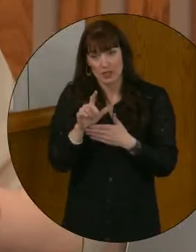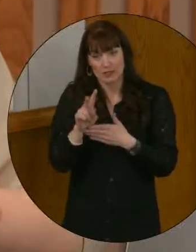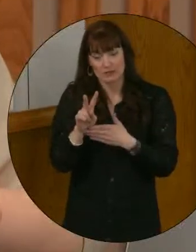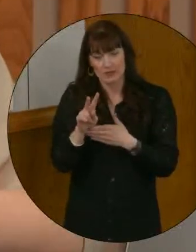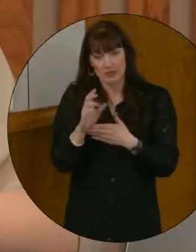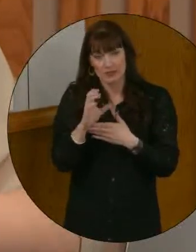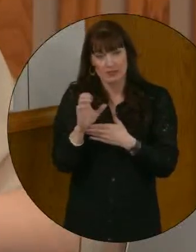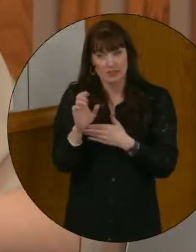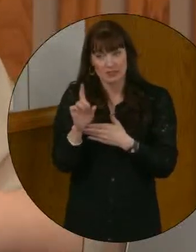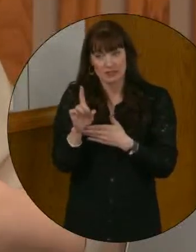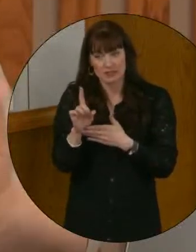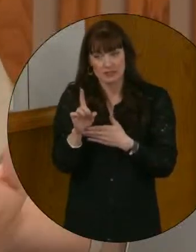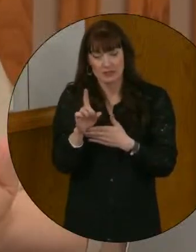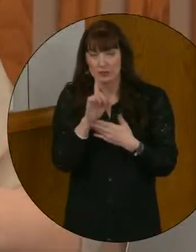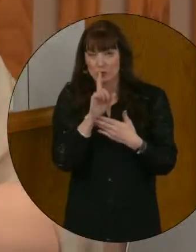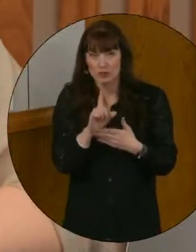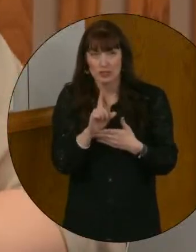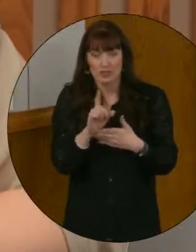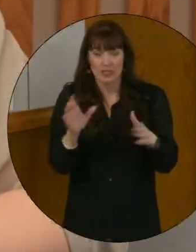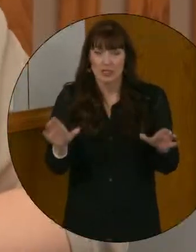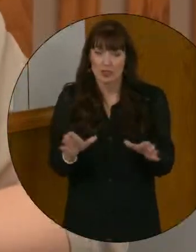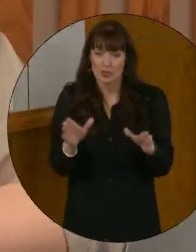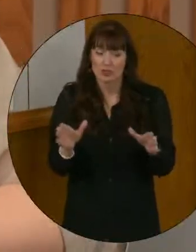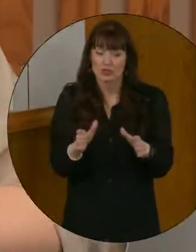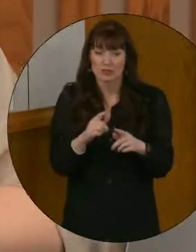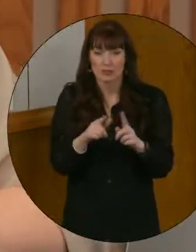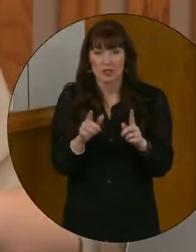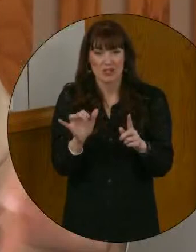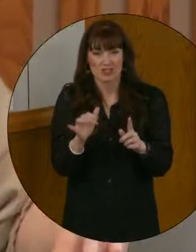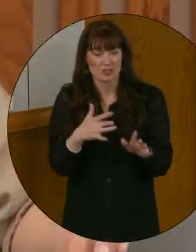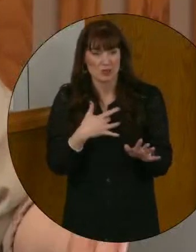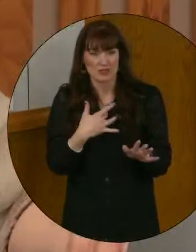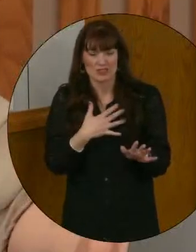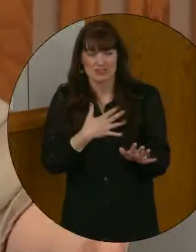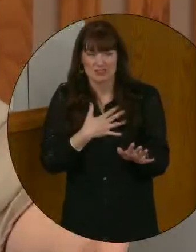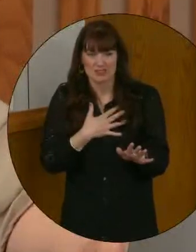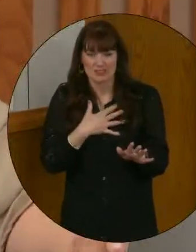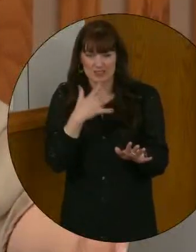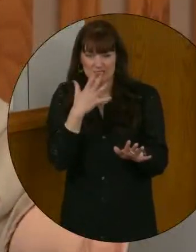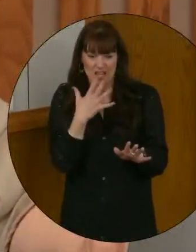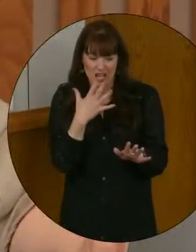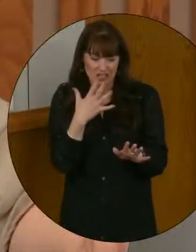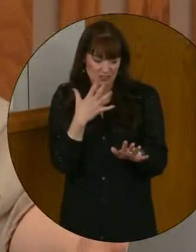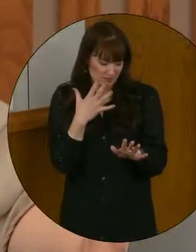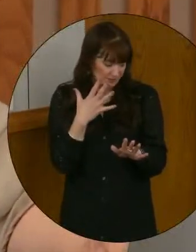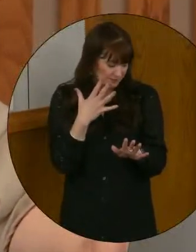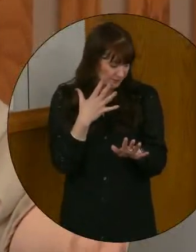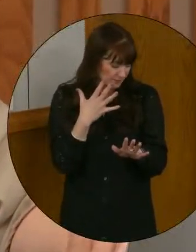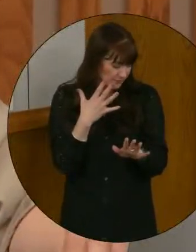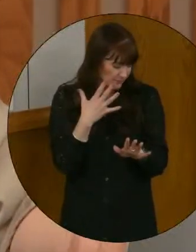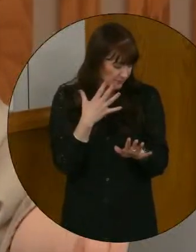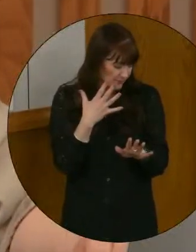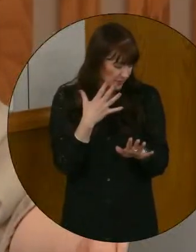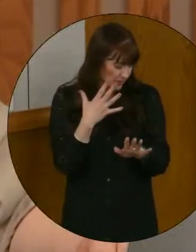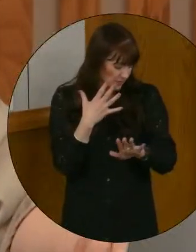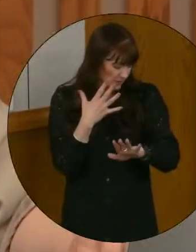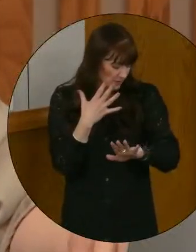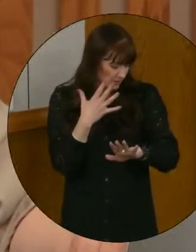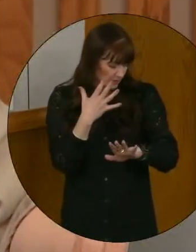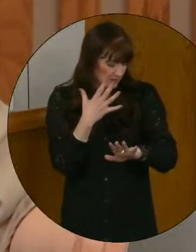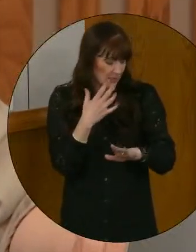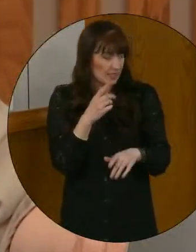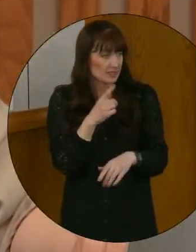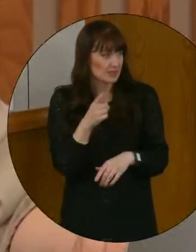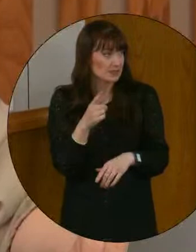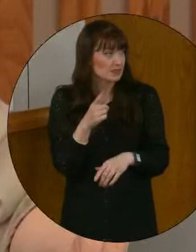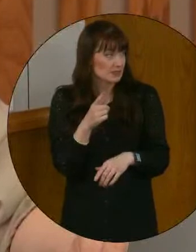was both encouraging but also really, really sad, because sad is the most professional